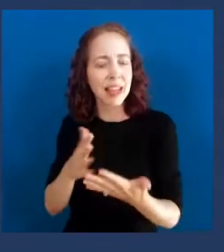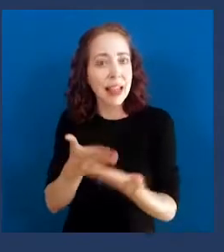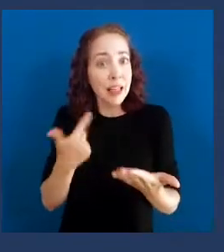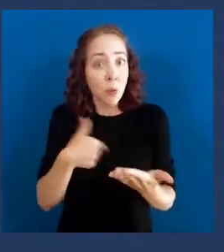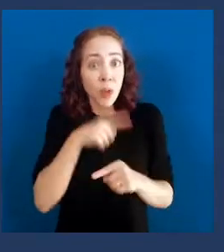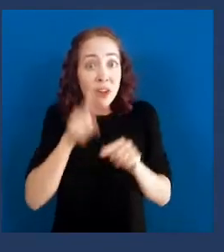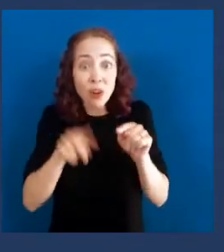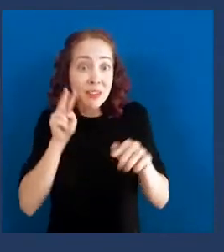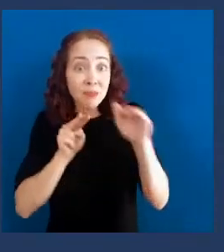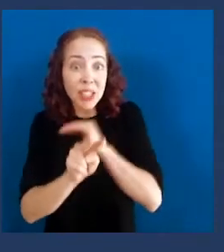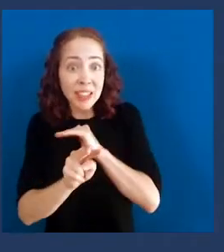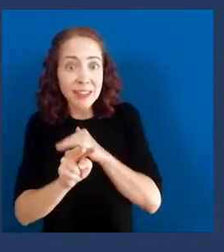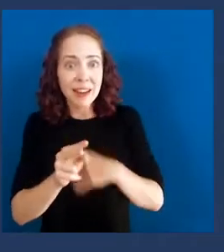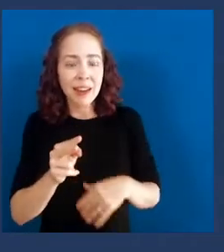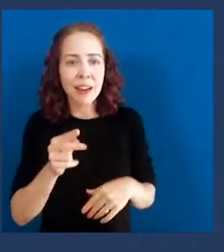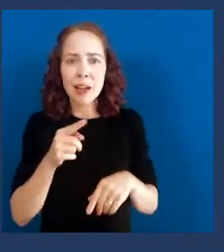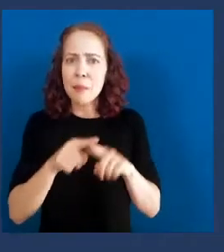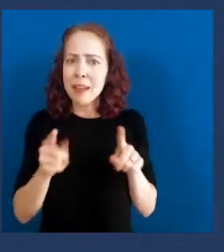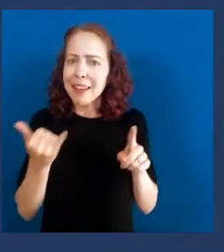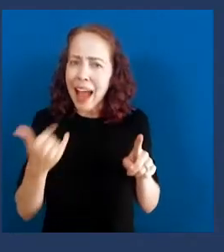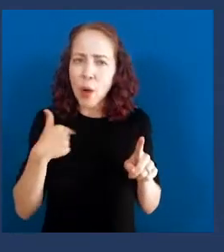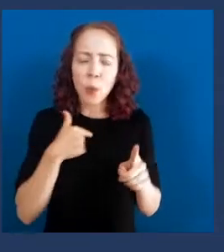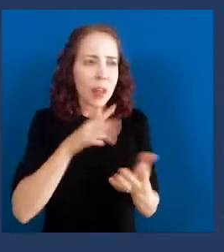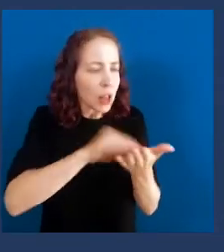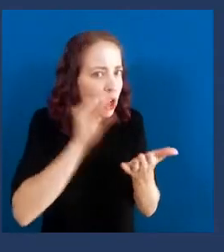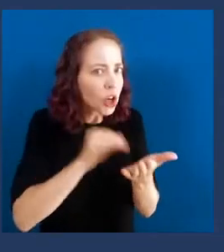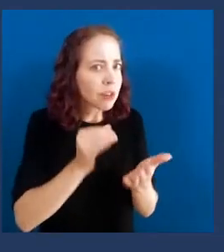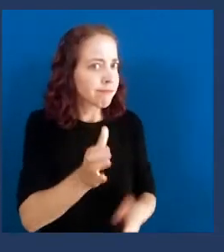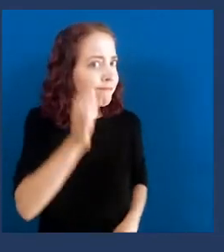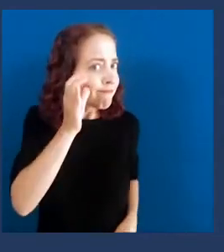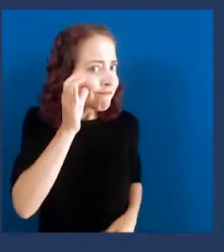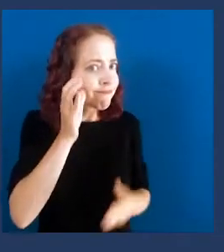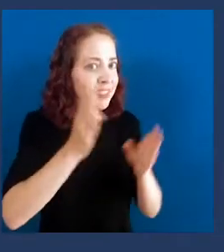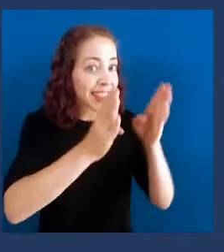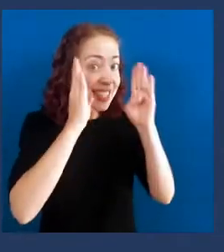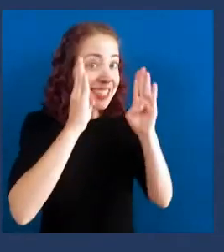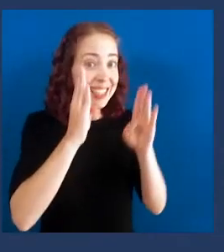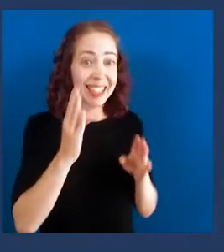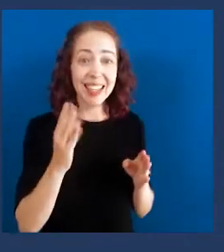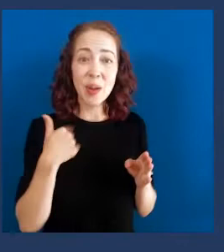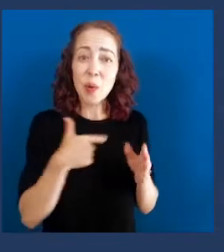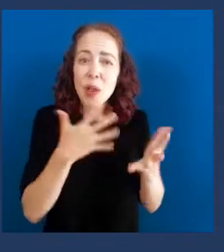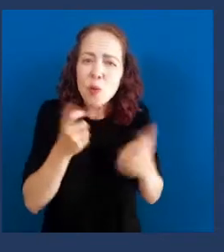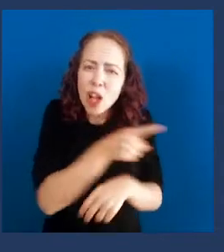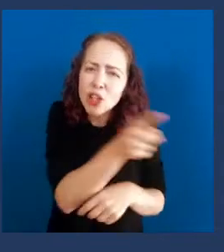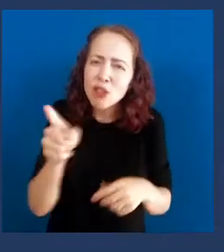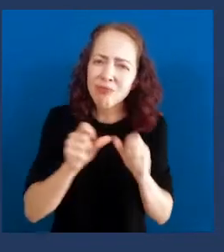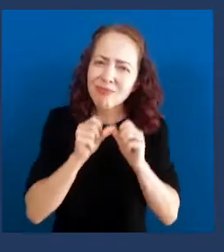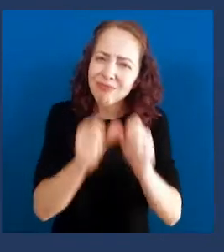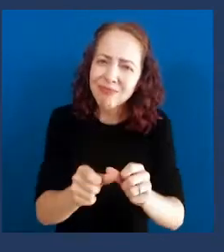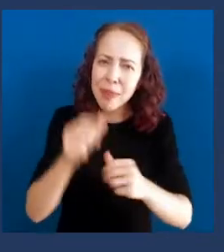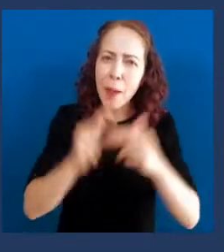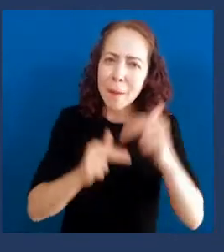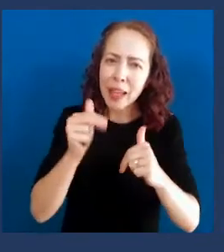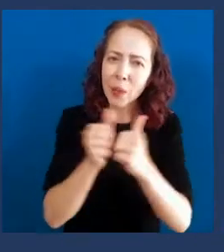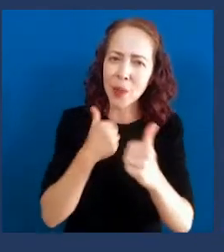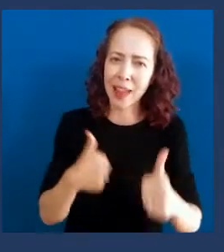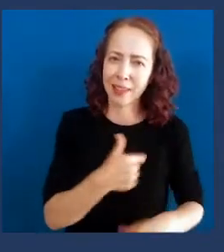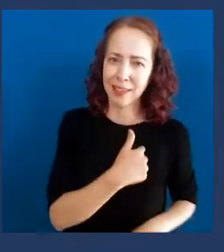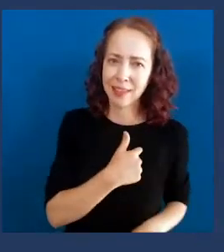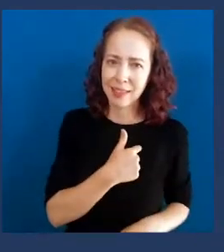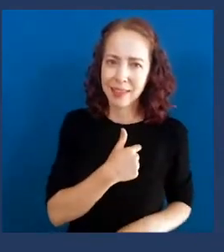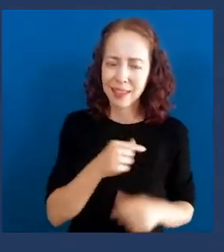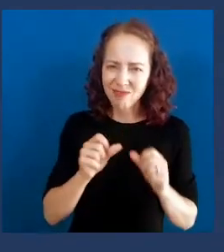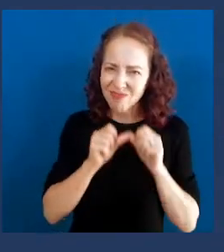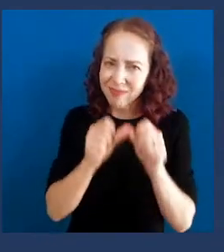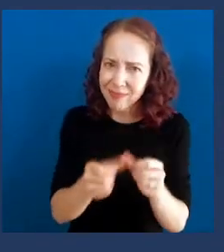we couldn't have anticipated. And with all that, we learn, we hear, we listen. We want you to continue to build with us. We want